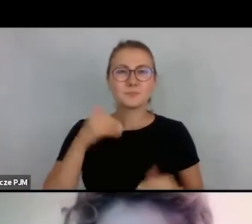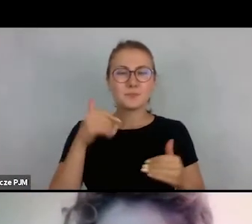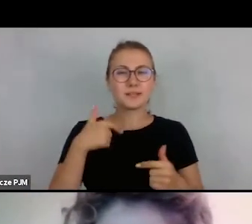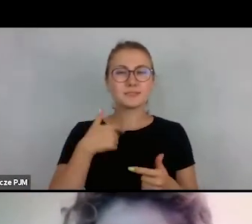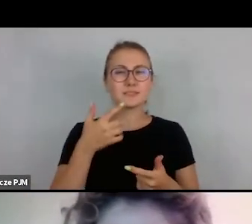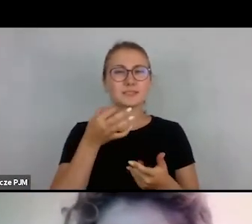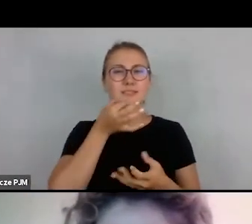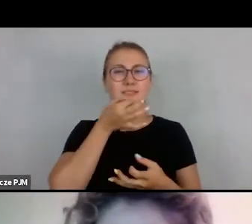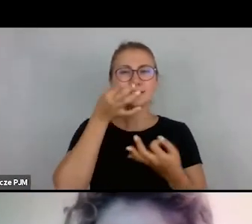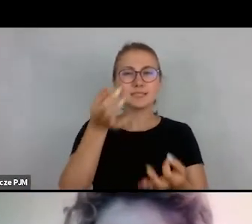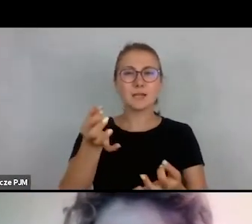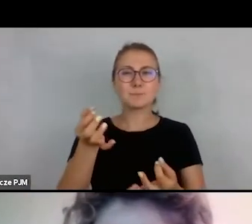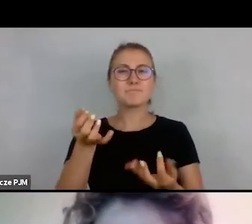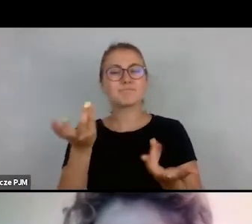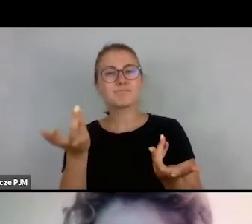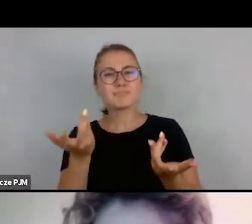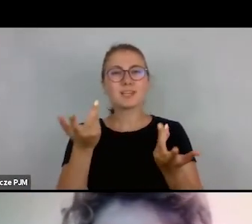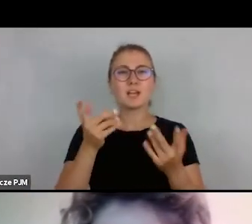know,